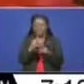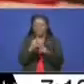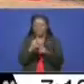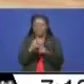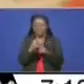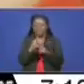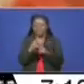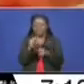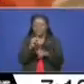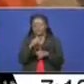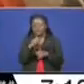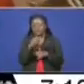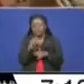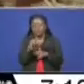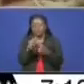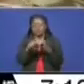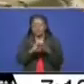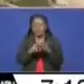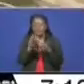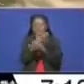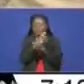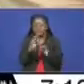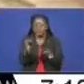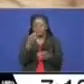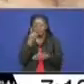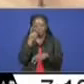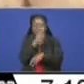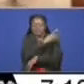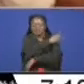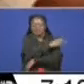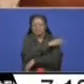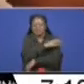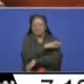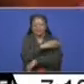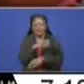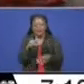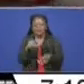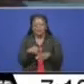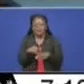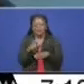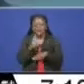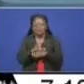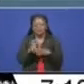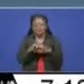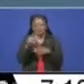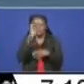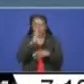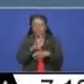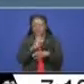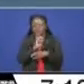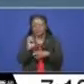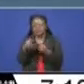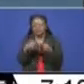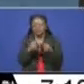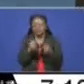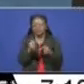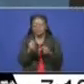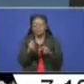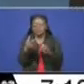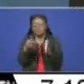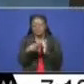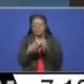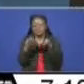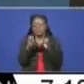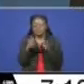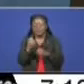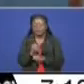free dental clinic at the Church of God East Street location. Organizers say this initiative was supported by a number of aid groups and